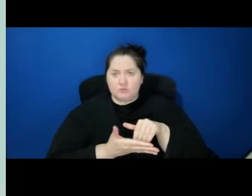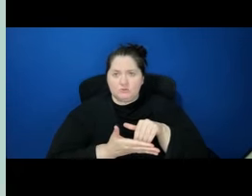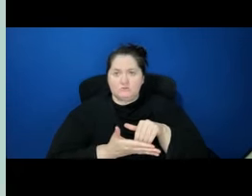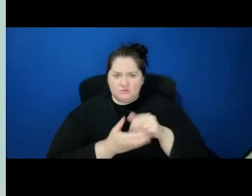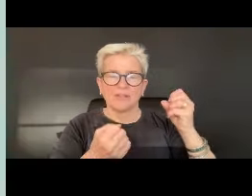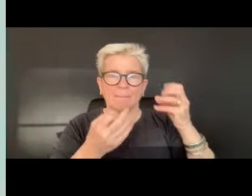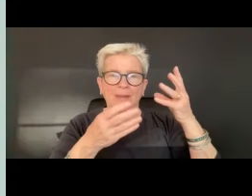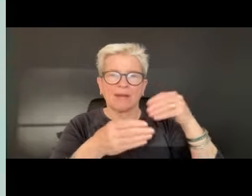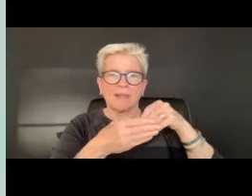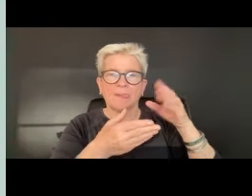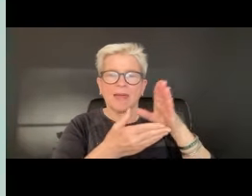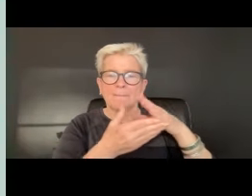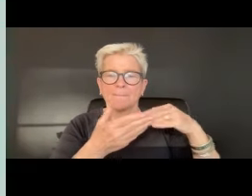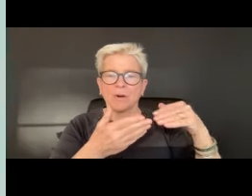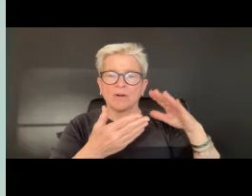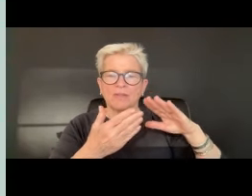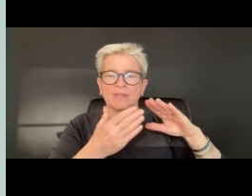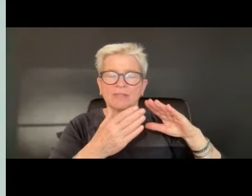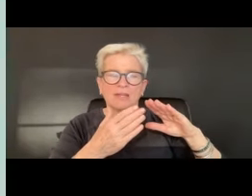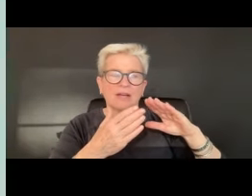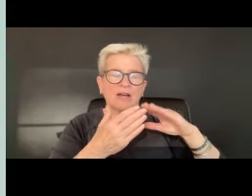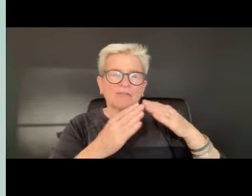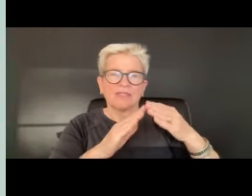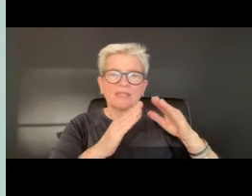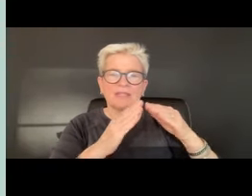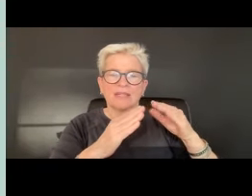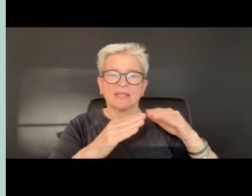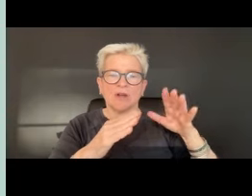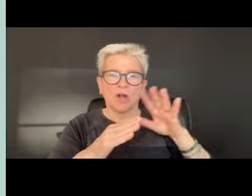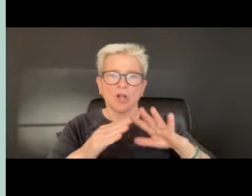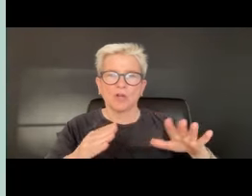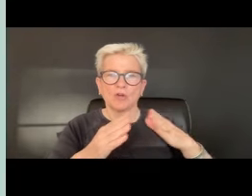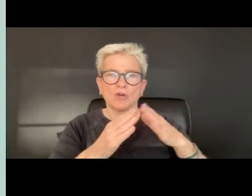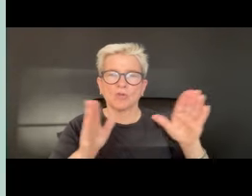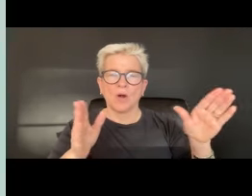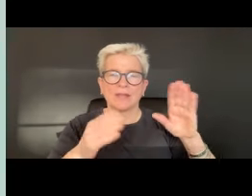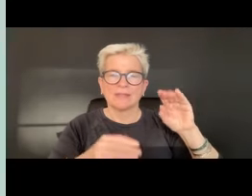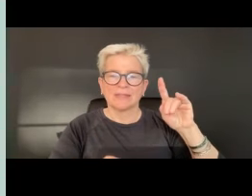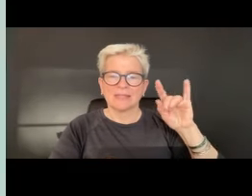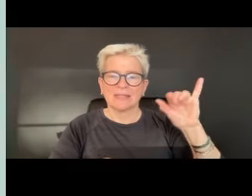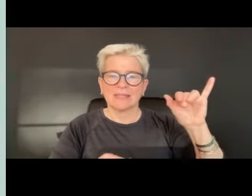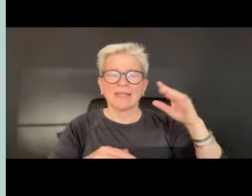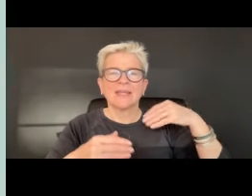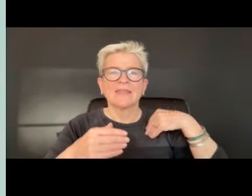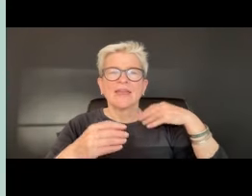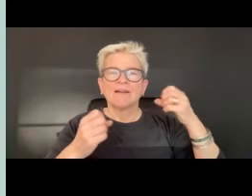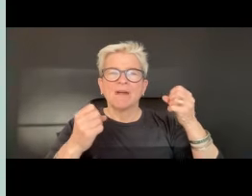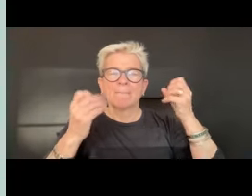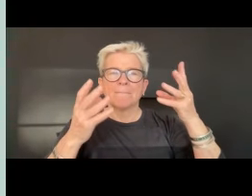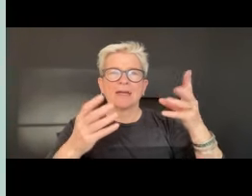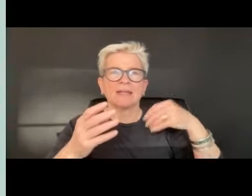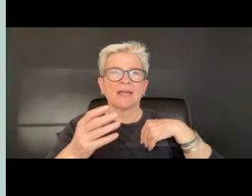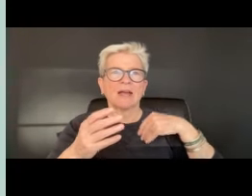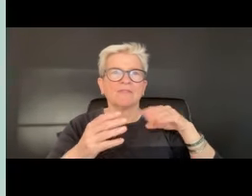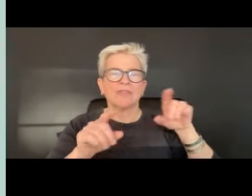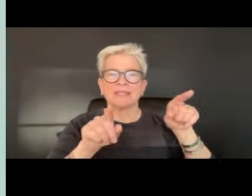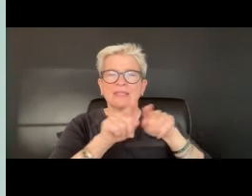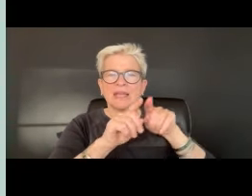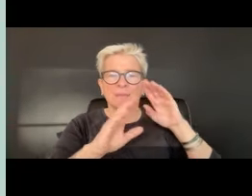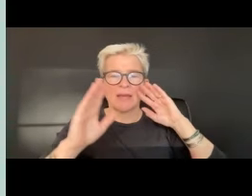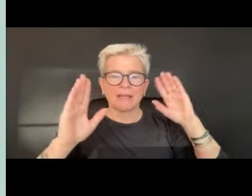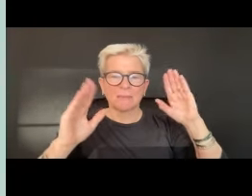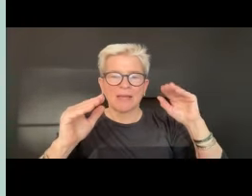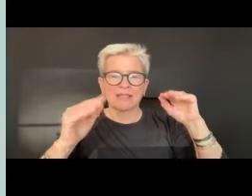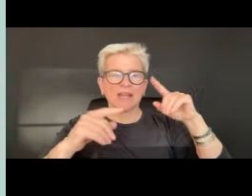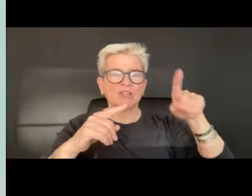city and many are in other across the city, have many of the same expectations in terms of the